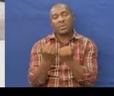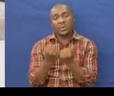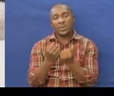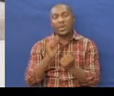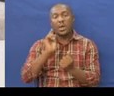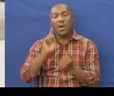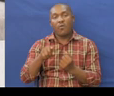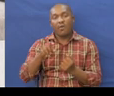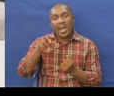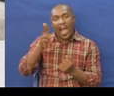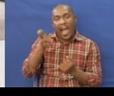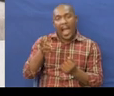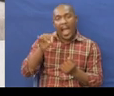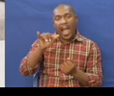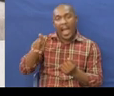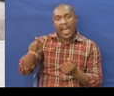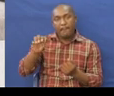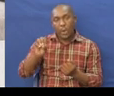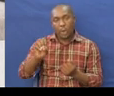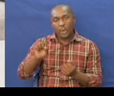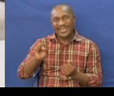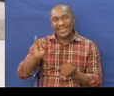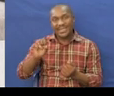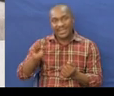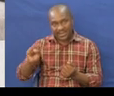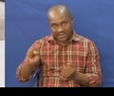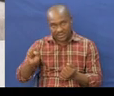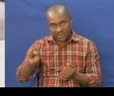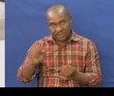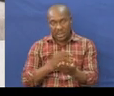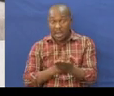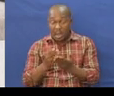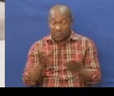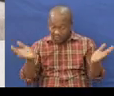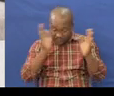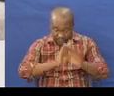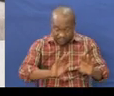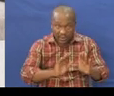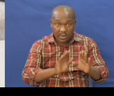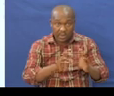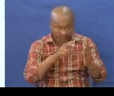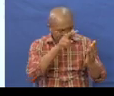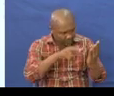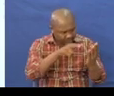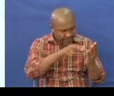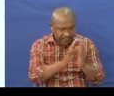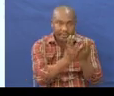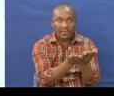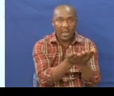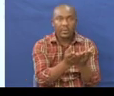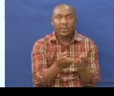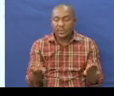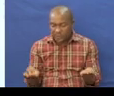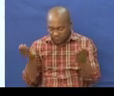After you have reviewed your literatures and come up with maybe some information about the problem, now you have to put forward